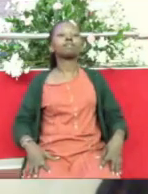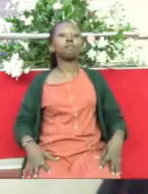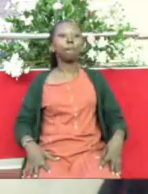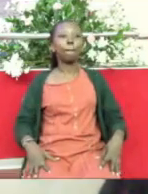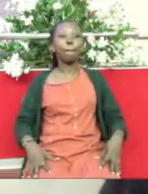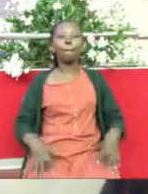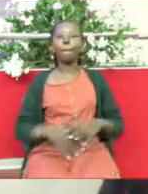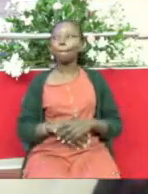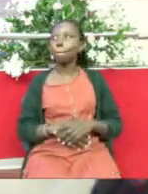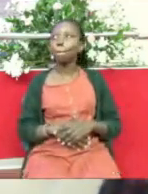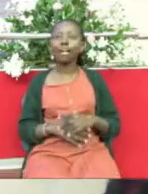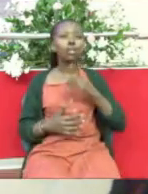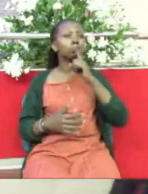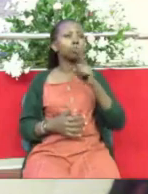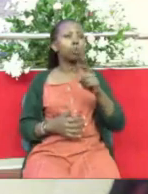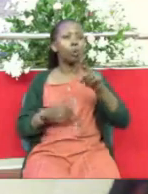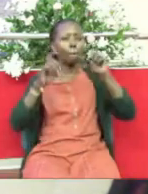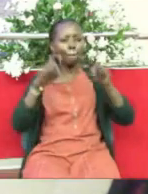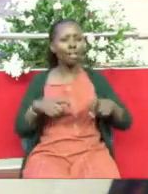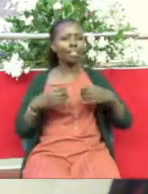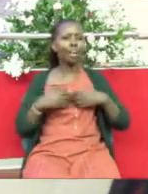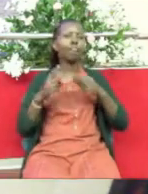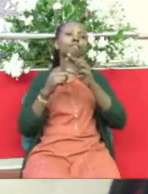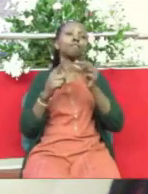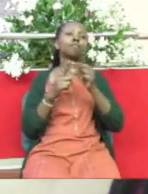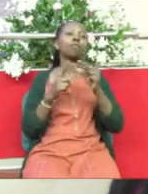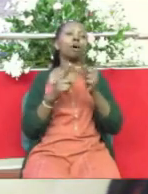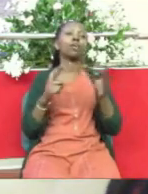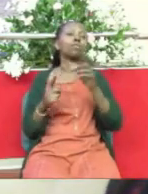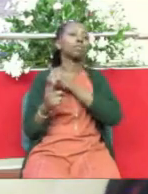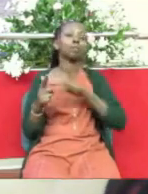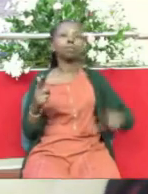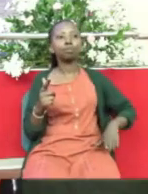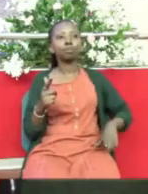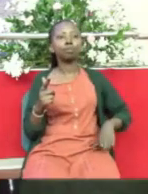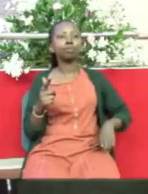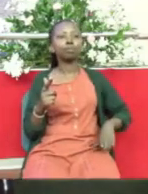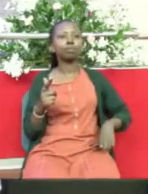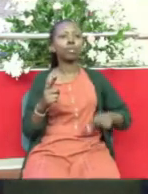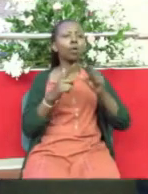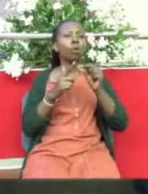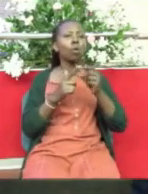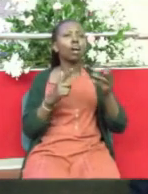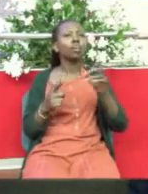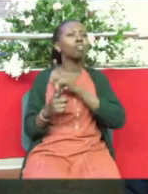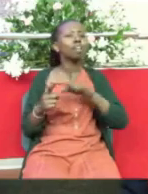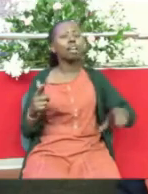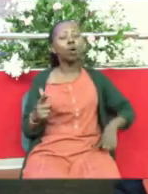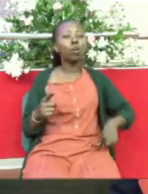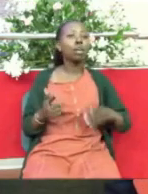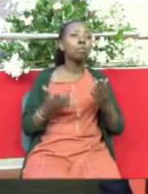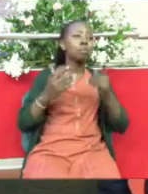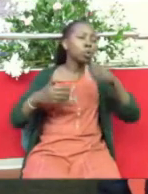zitadhihirika katika hali ya maumbile. And so you need the word of God. Hivyo basi unahitaji neno la Bwana. You need the word of God whether you are a young person